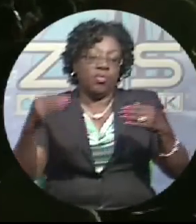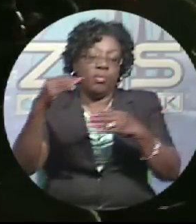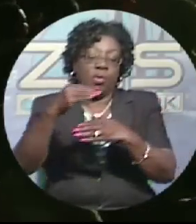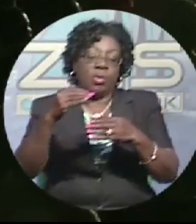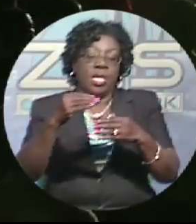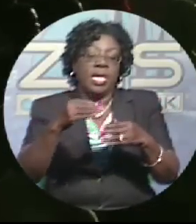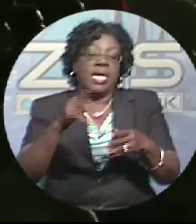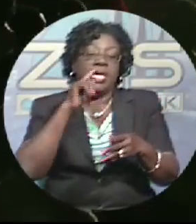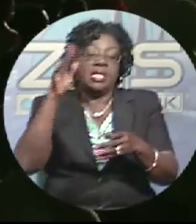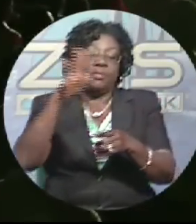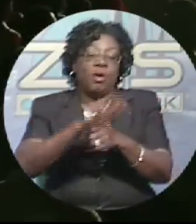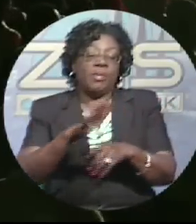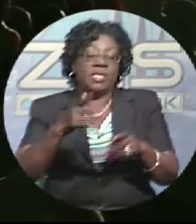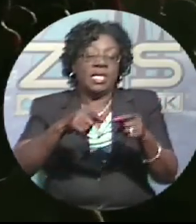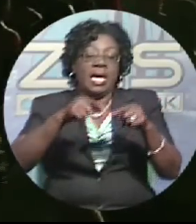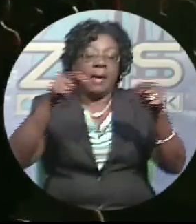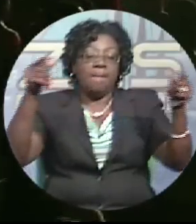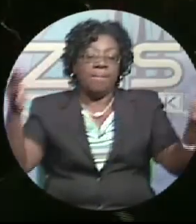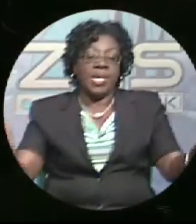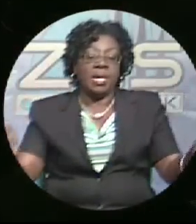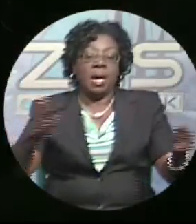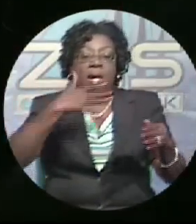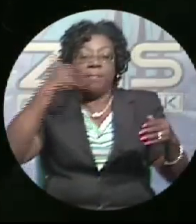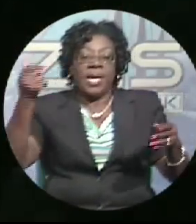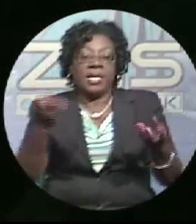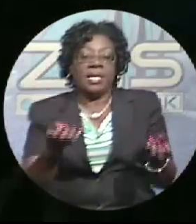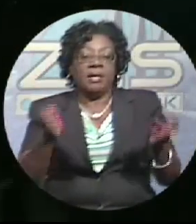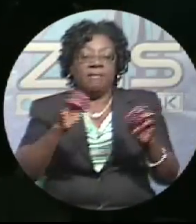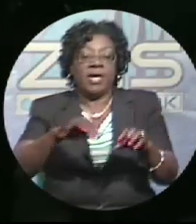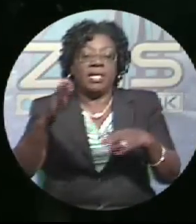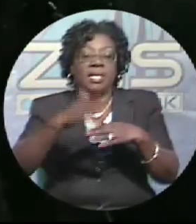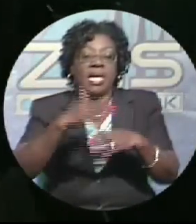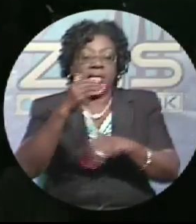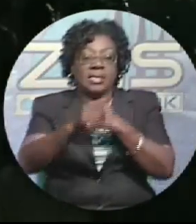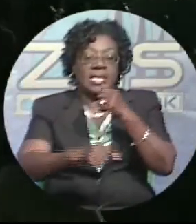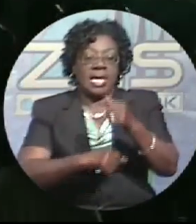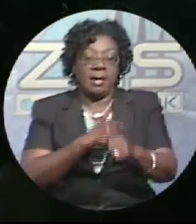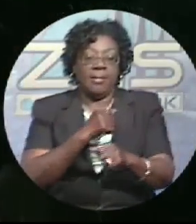bigger and better event next year. Janae Noel Ferguson, ZNS Network News.